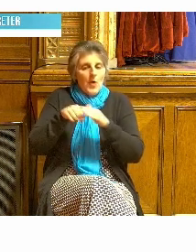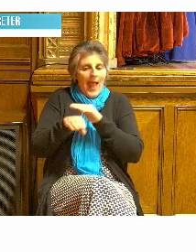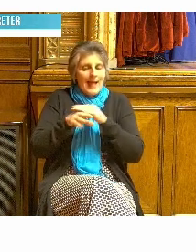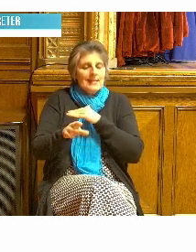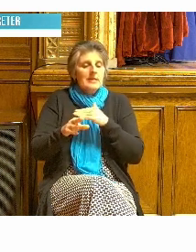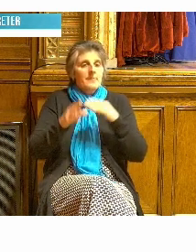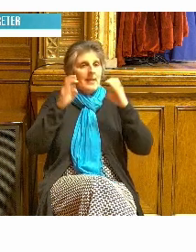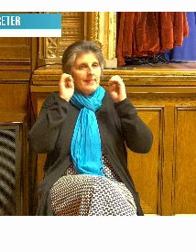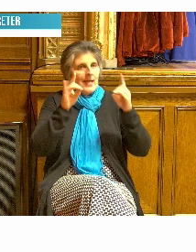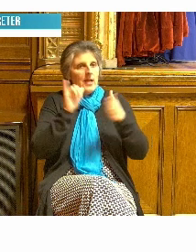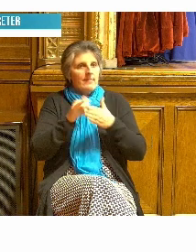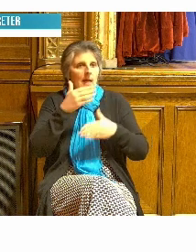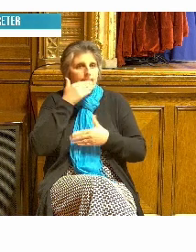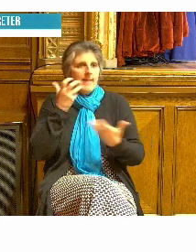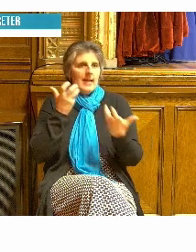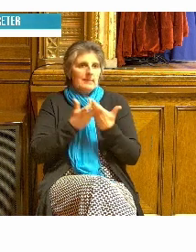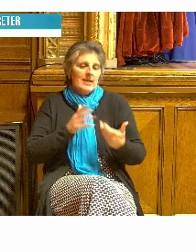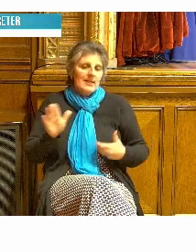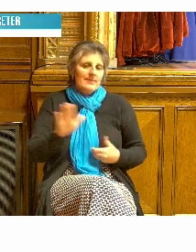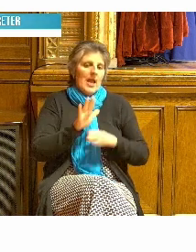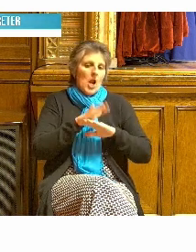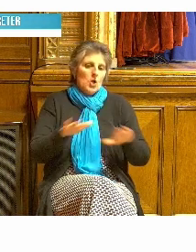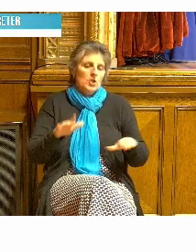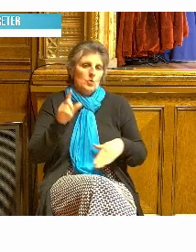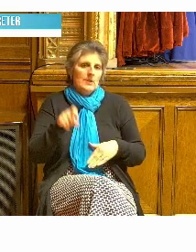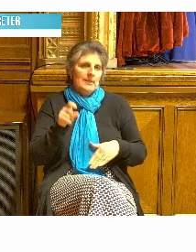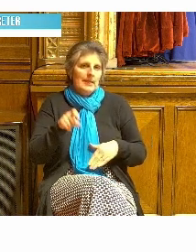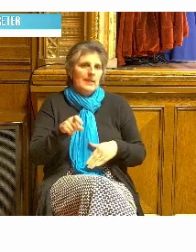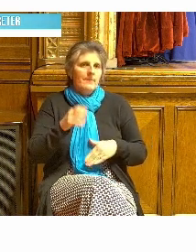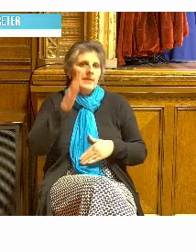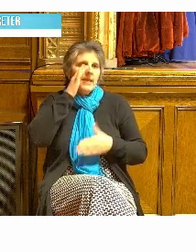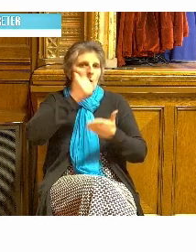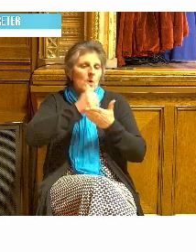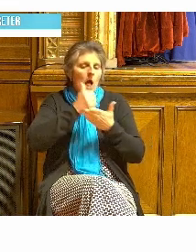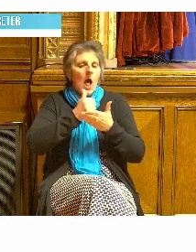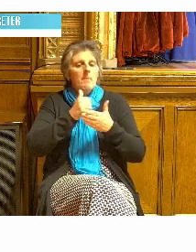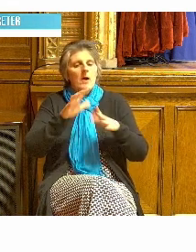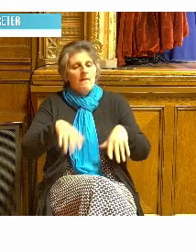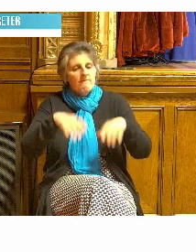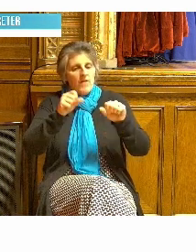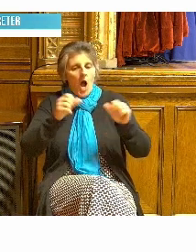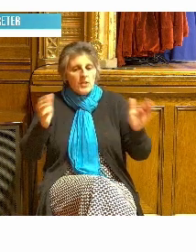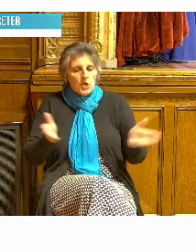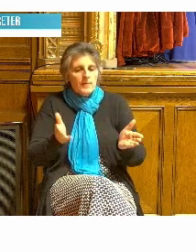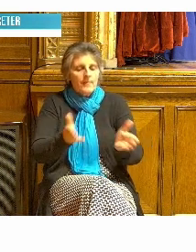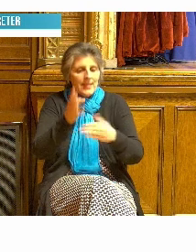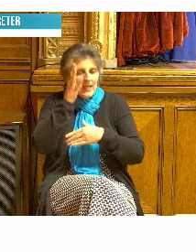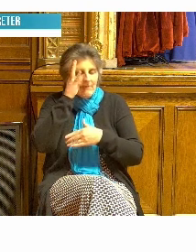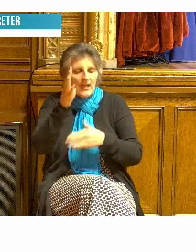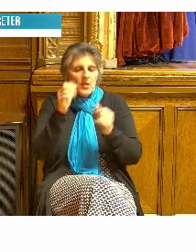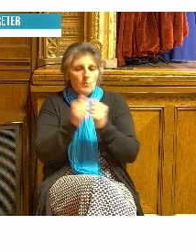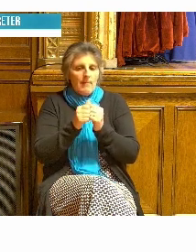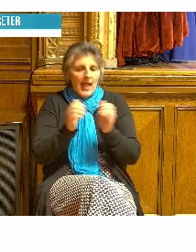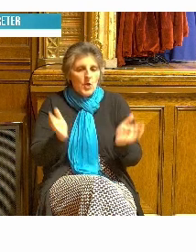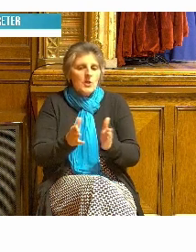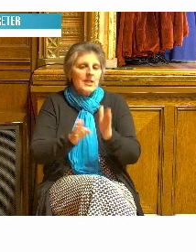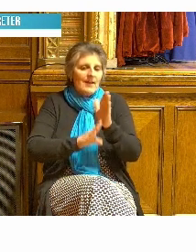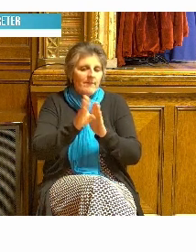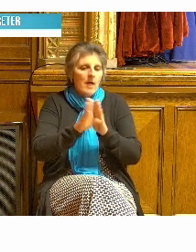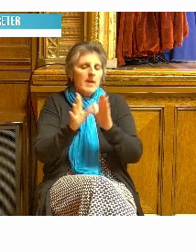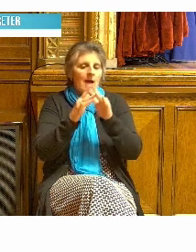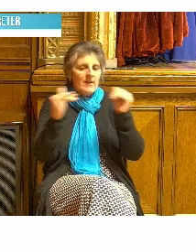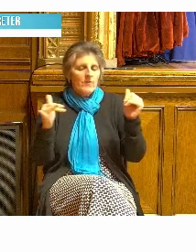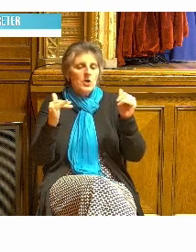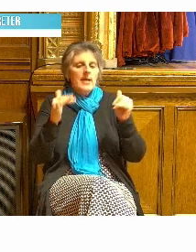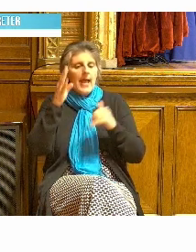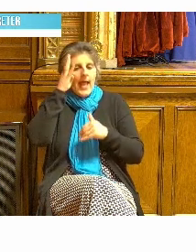the education that best meets their children's needs. It will help foster innovation by encouraging the development of diverse and